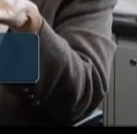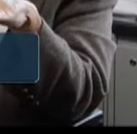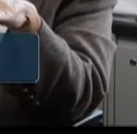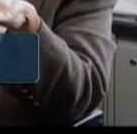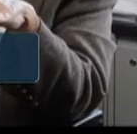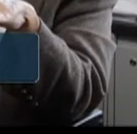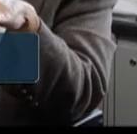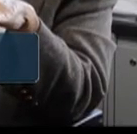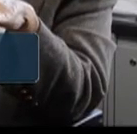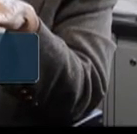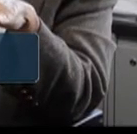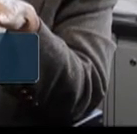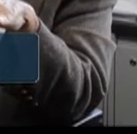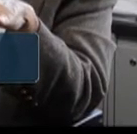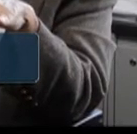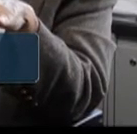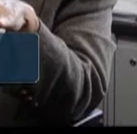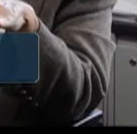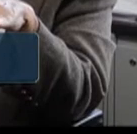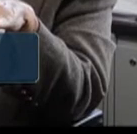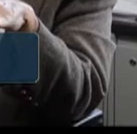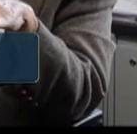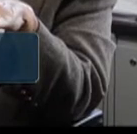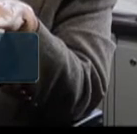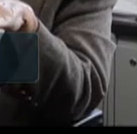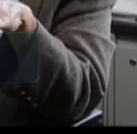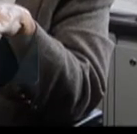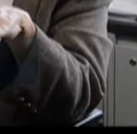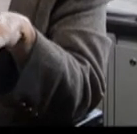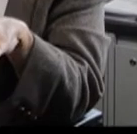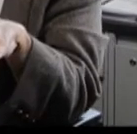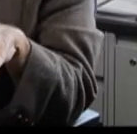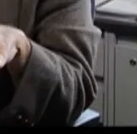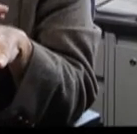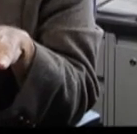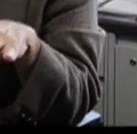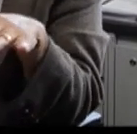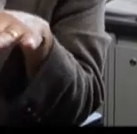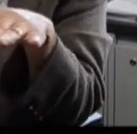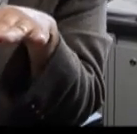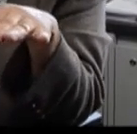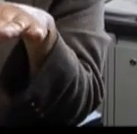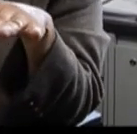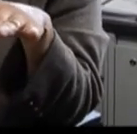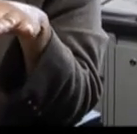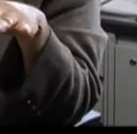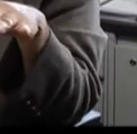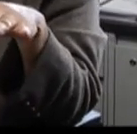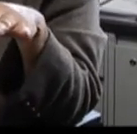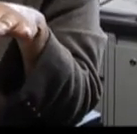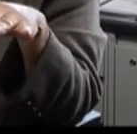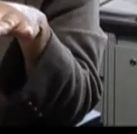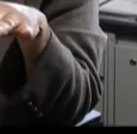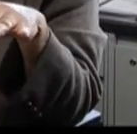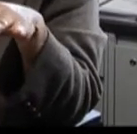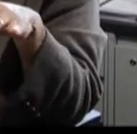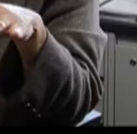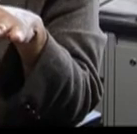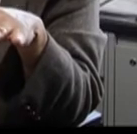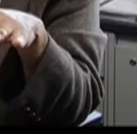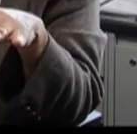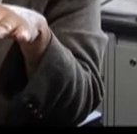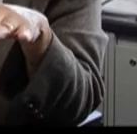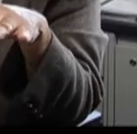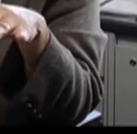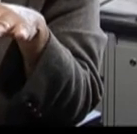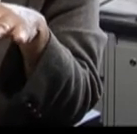segundo año de elemental. Es decir, que ninguno de los padres con quien yo trabajo fueron